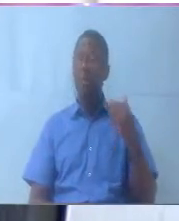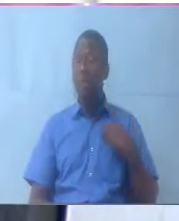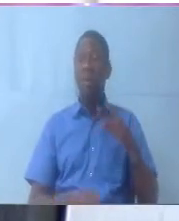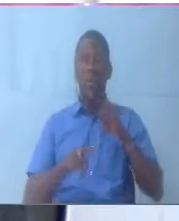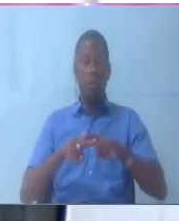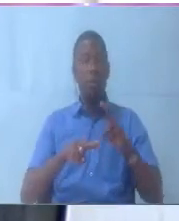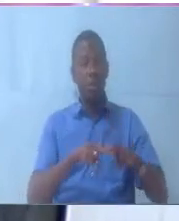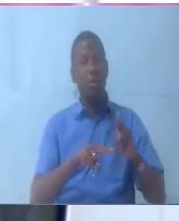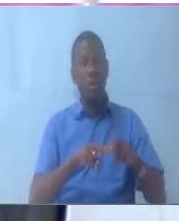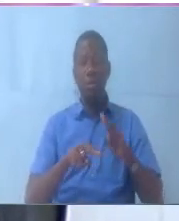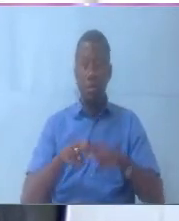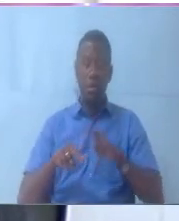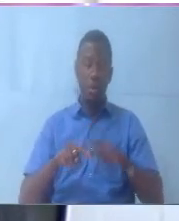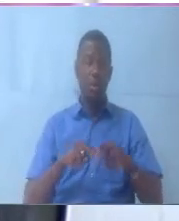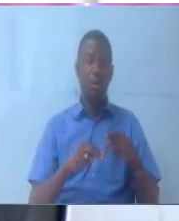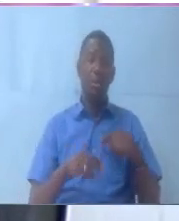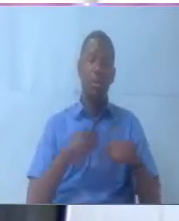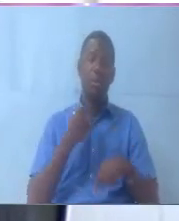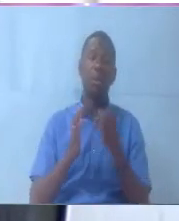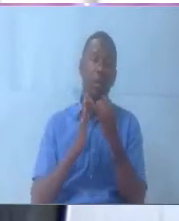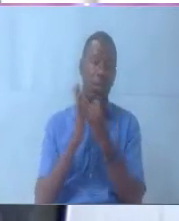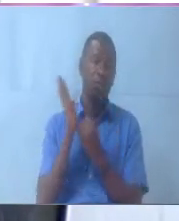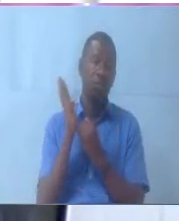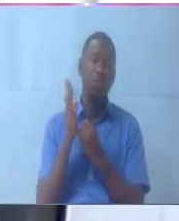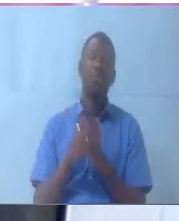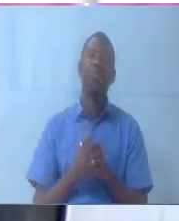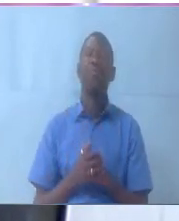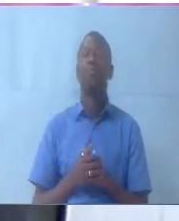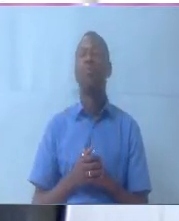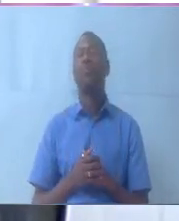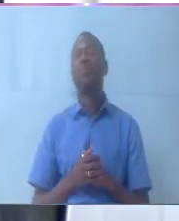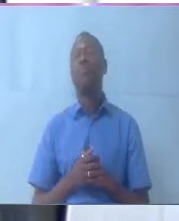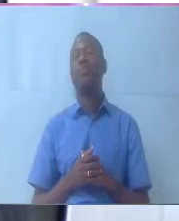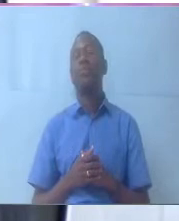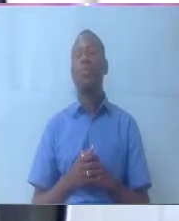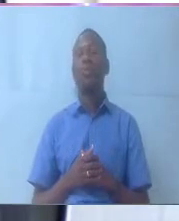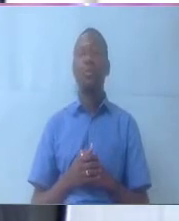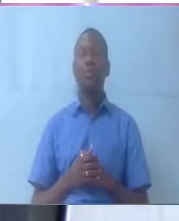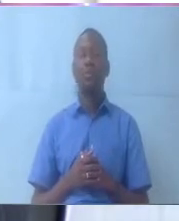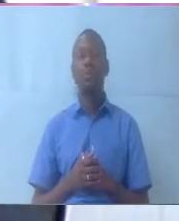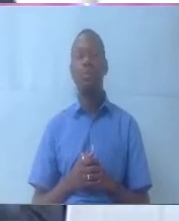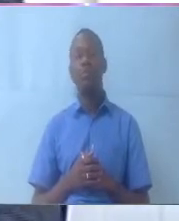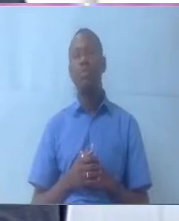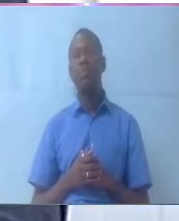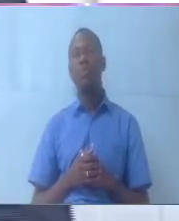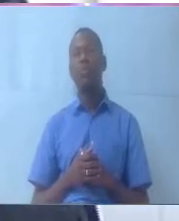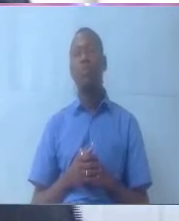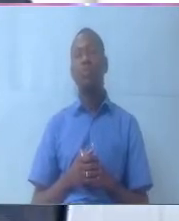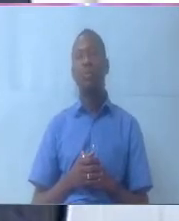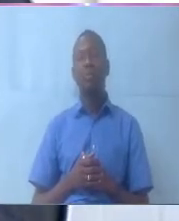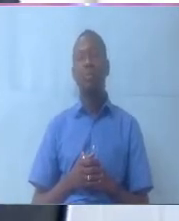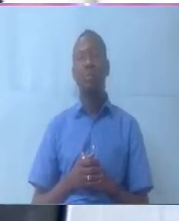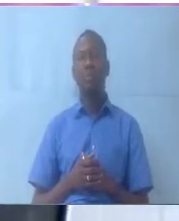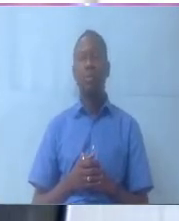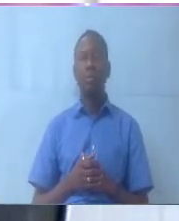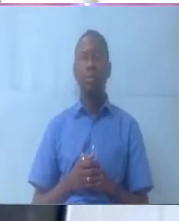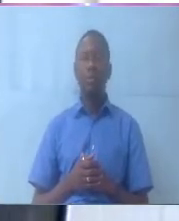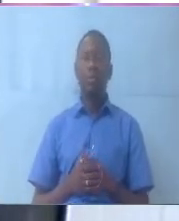Menu Kitartanun Kito Kunna. One magistrate will come, handle the matter for whatever reason, will leave the case and move